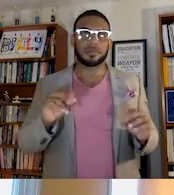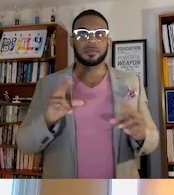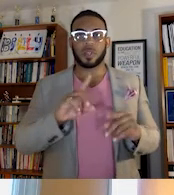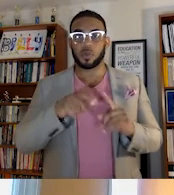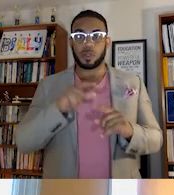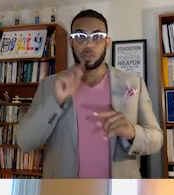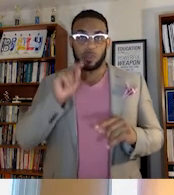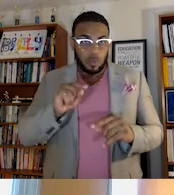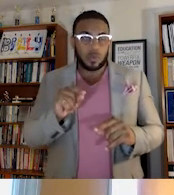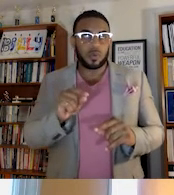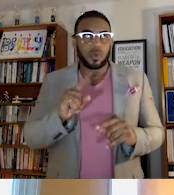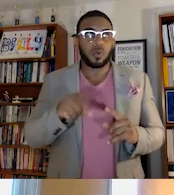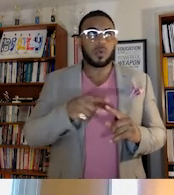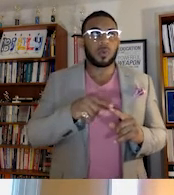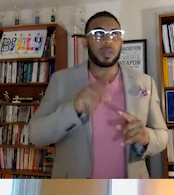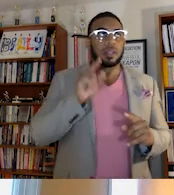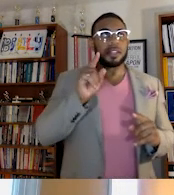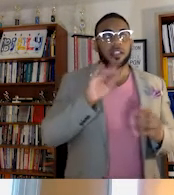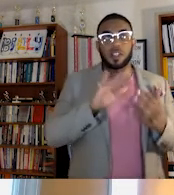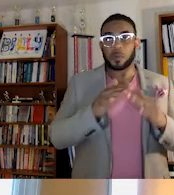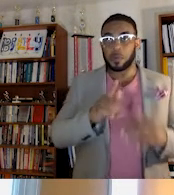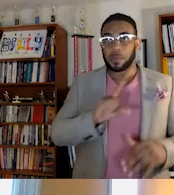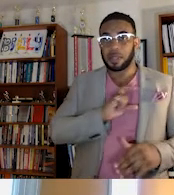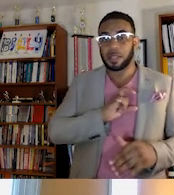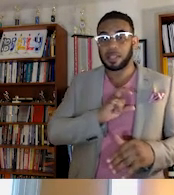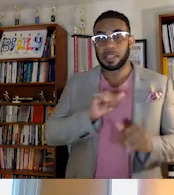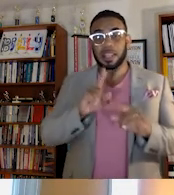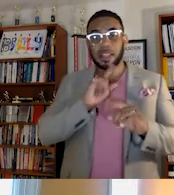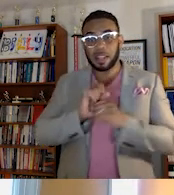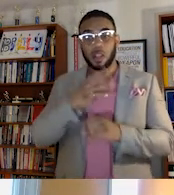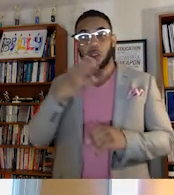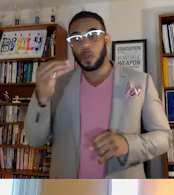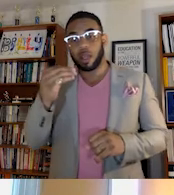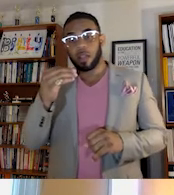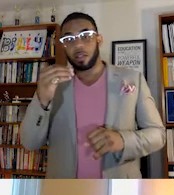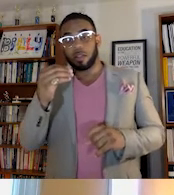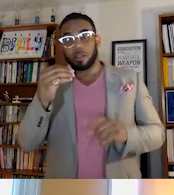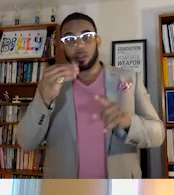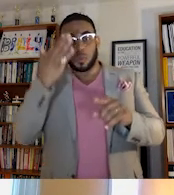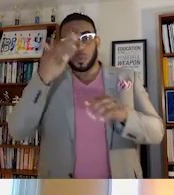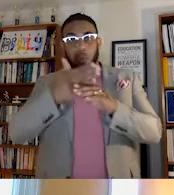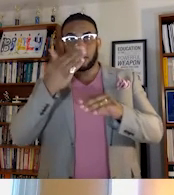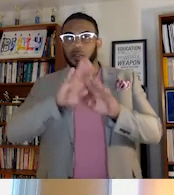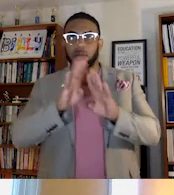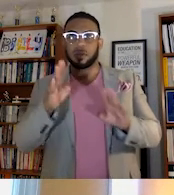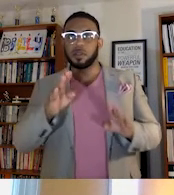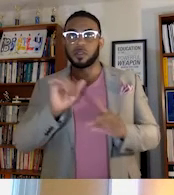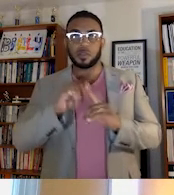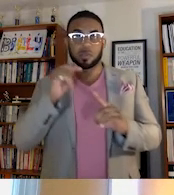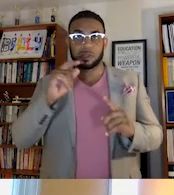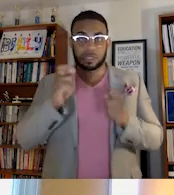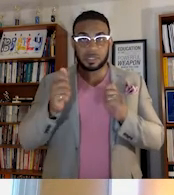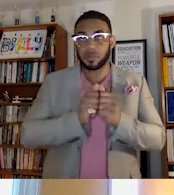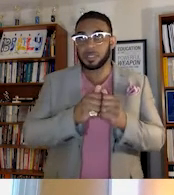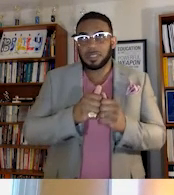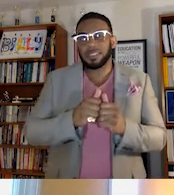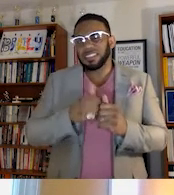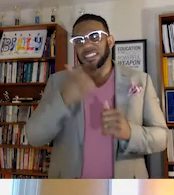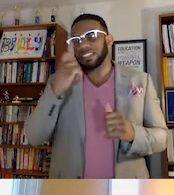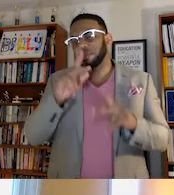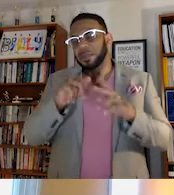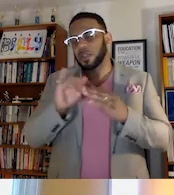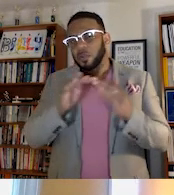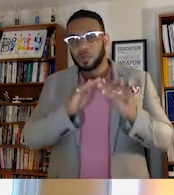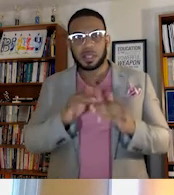when the community policing can literally go out the window at any moment when dealing with people in